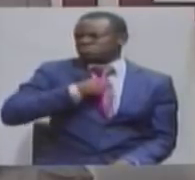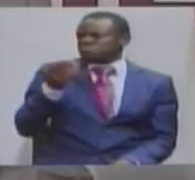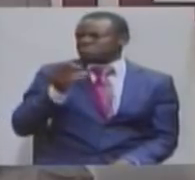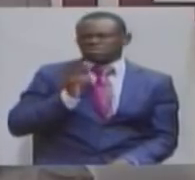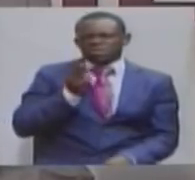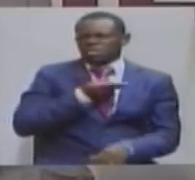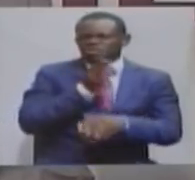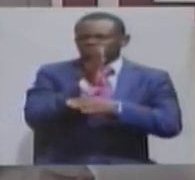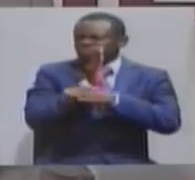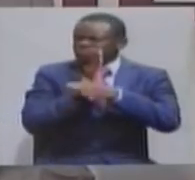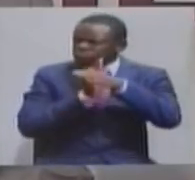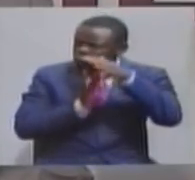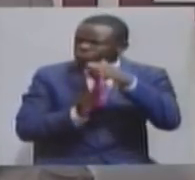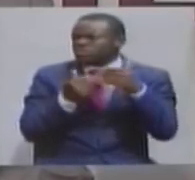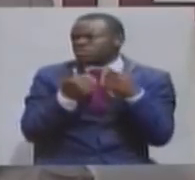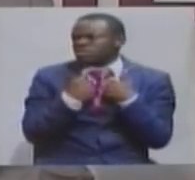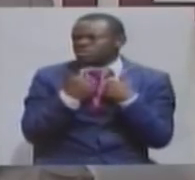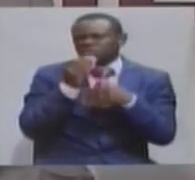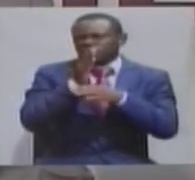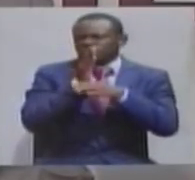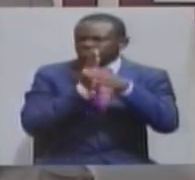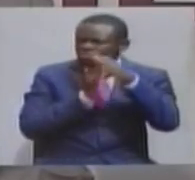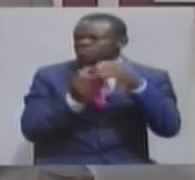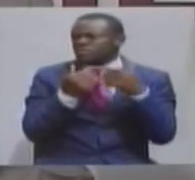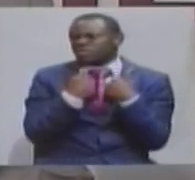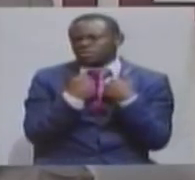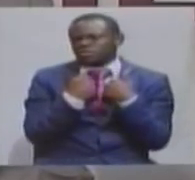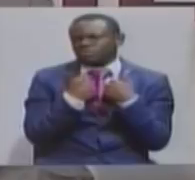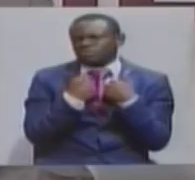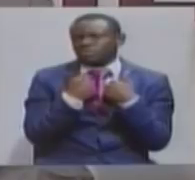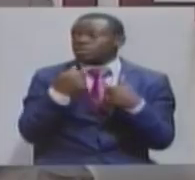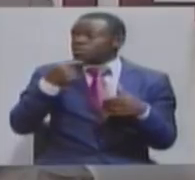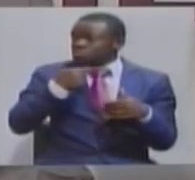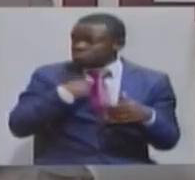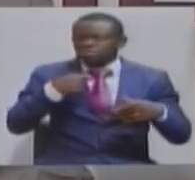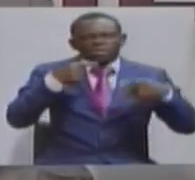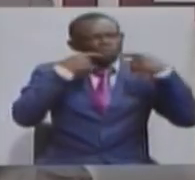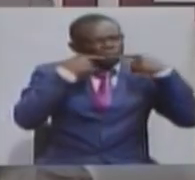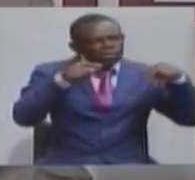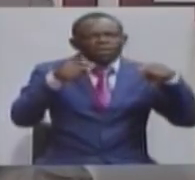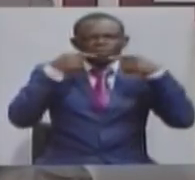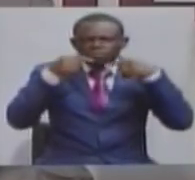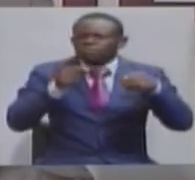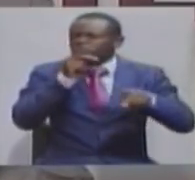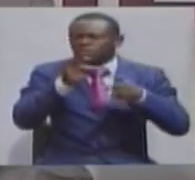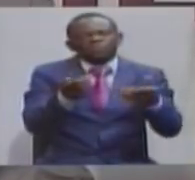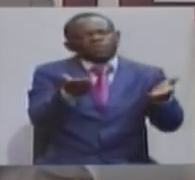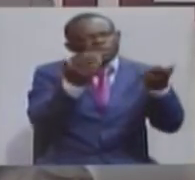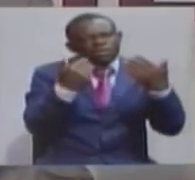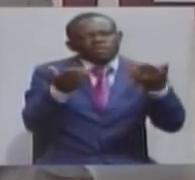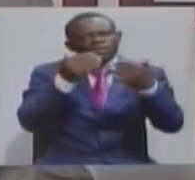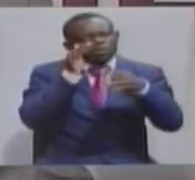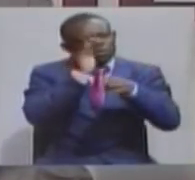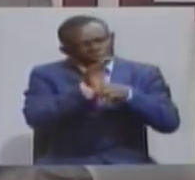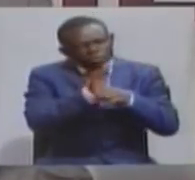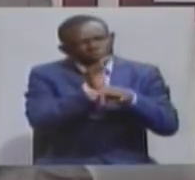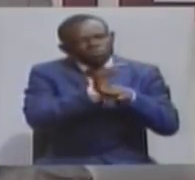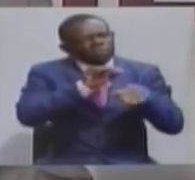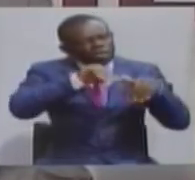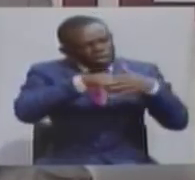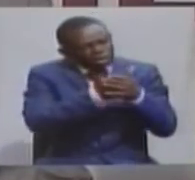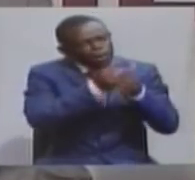humble. How many times have I made calls for submissions, Mr. Zulu? How many? In all fairness, the